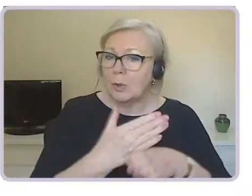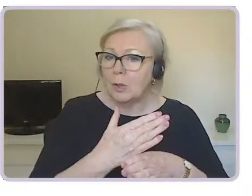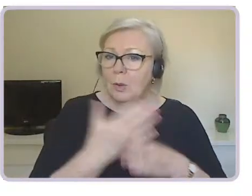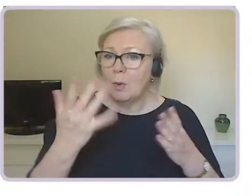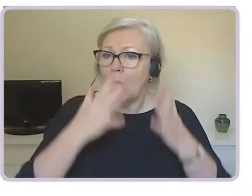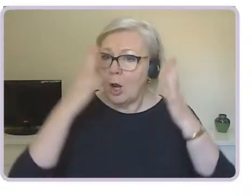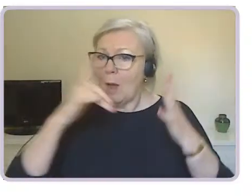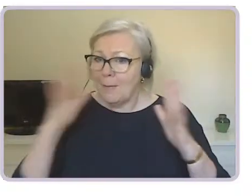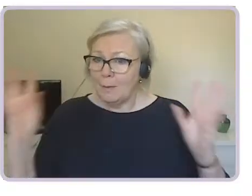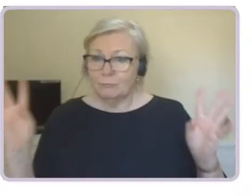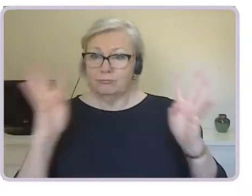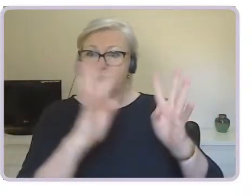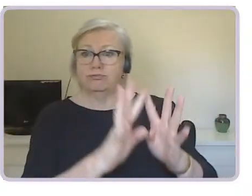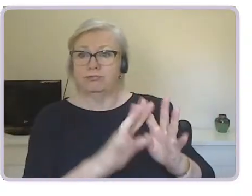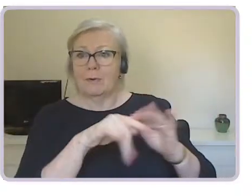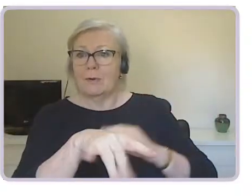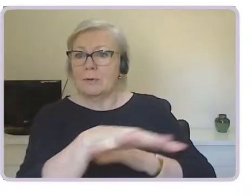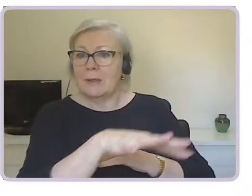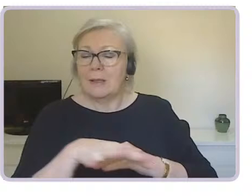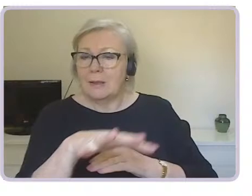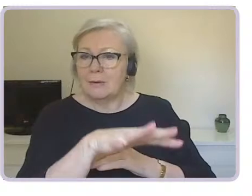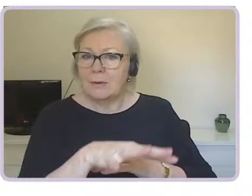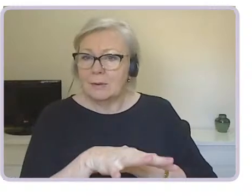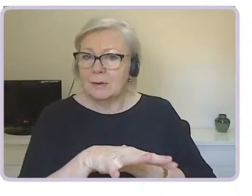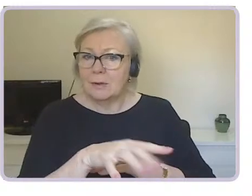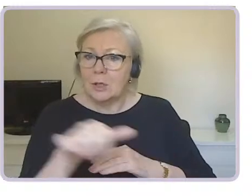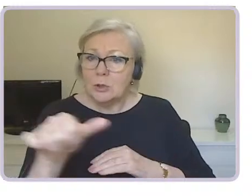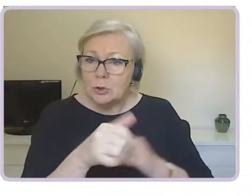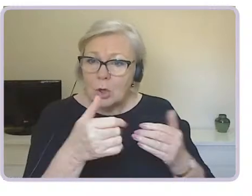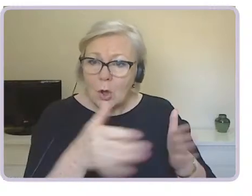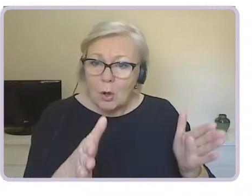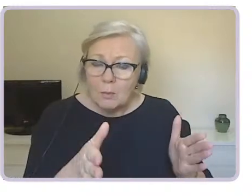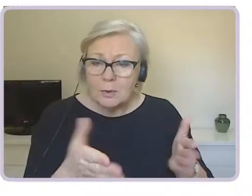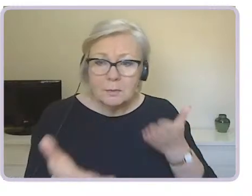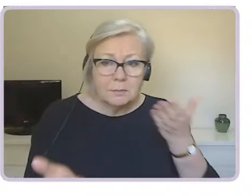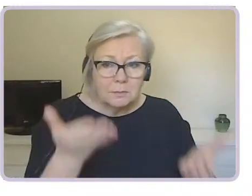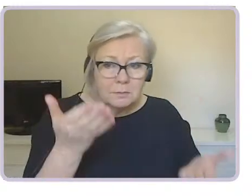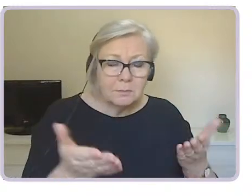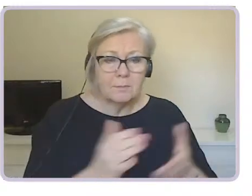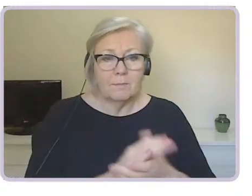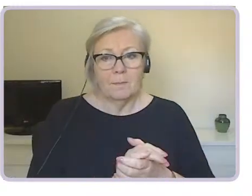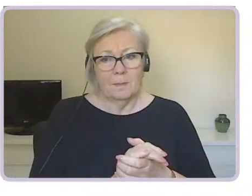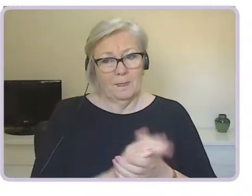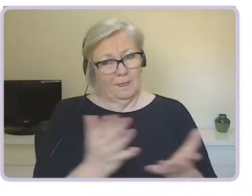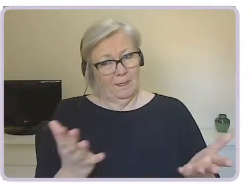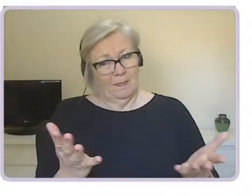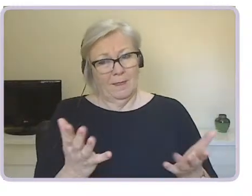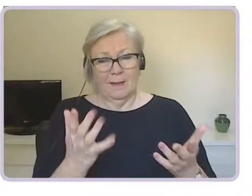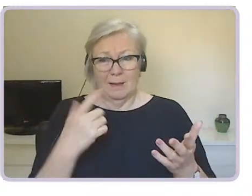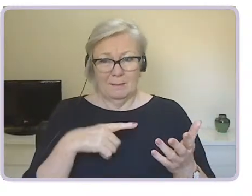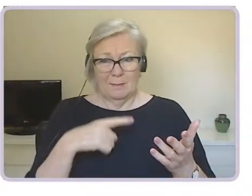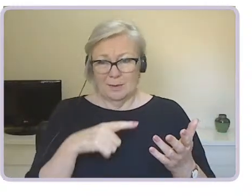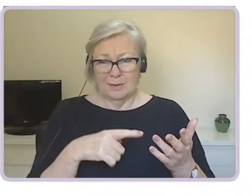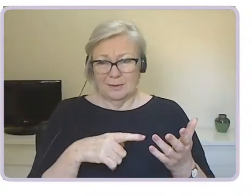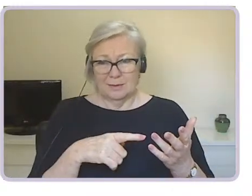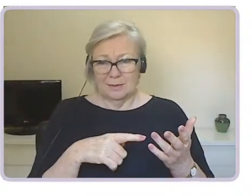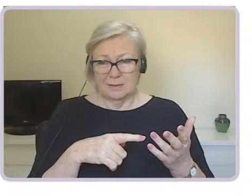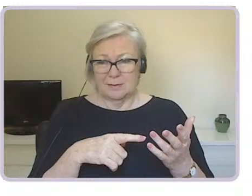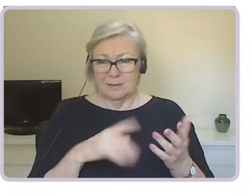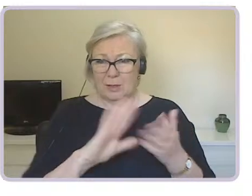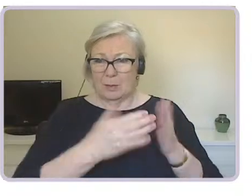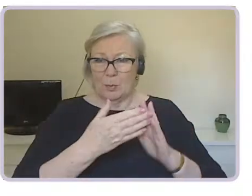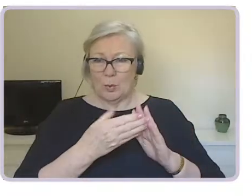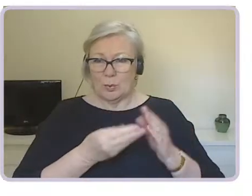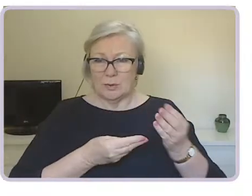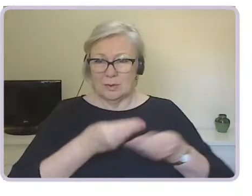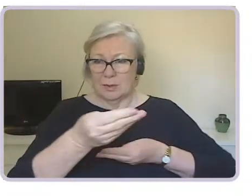congregating, should stay open, particularly when there are high levels of community transmission, and